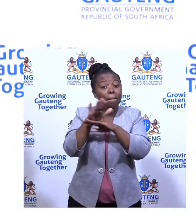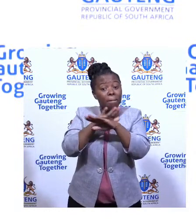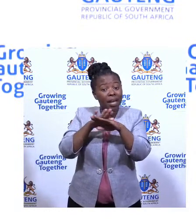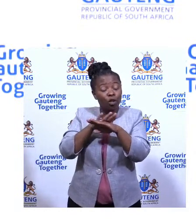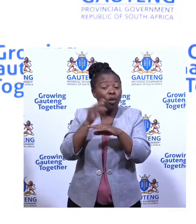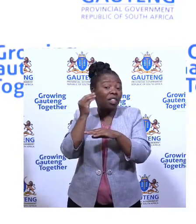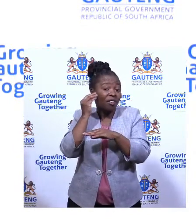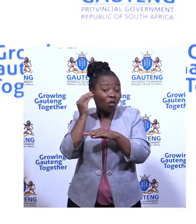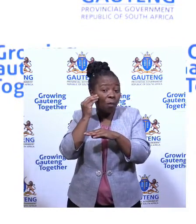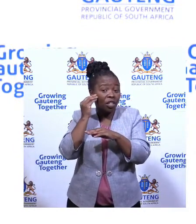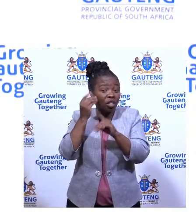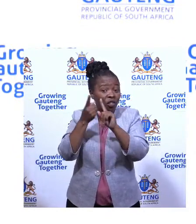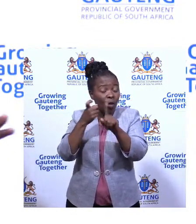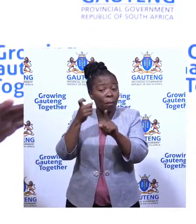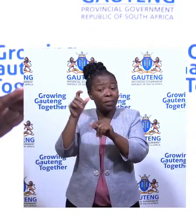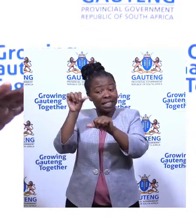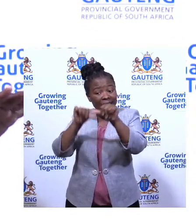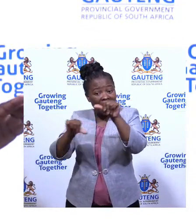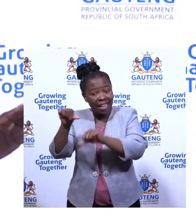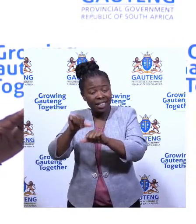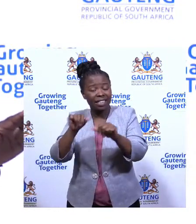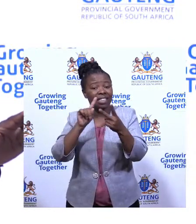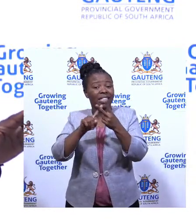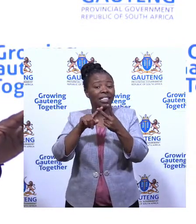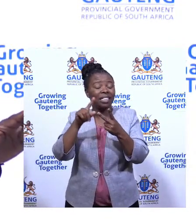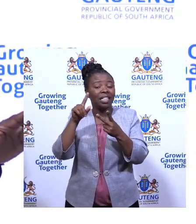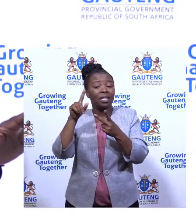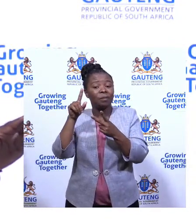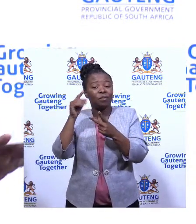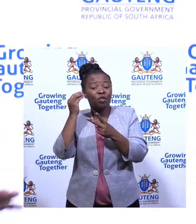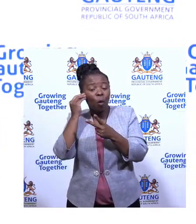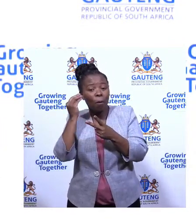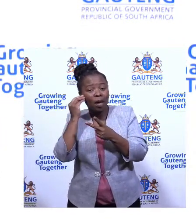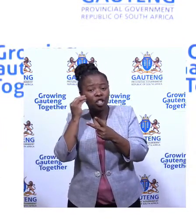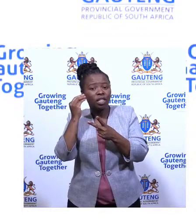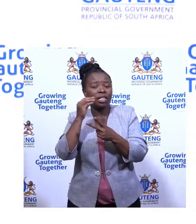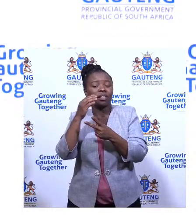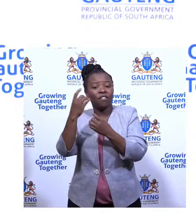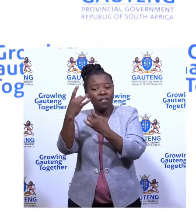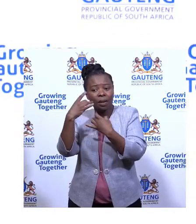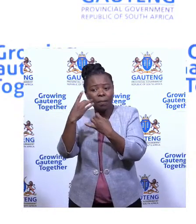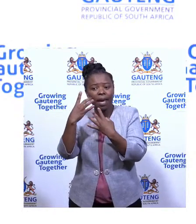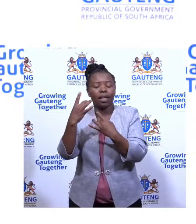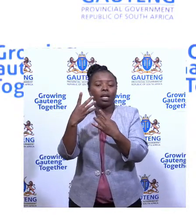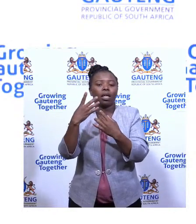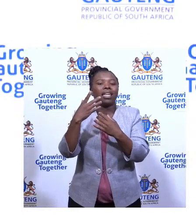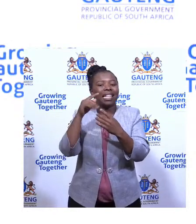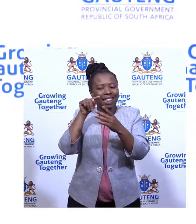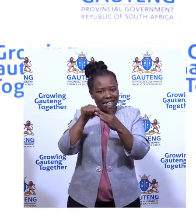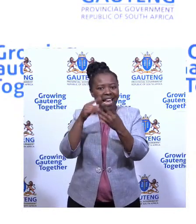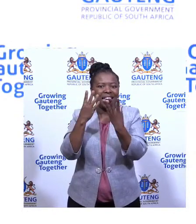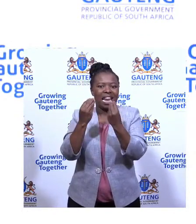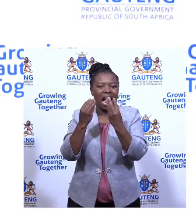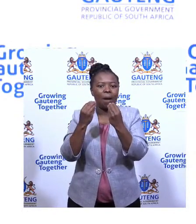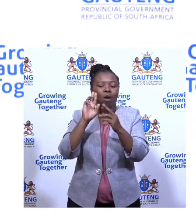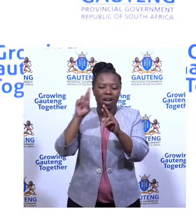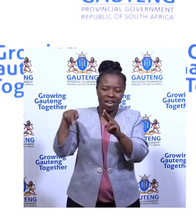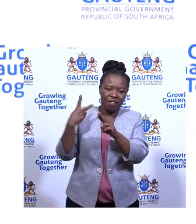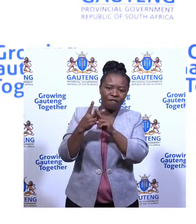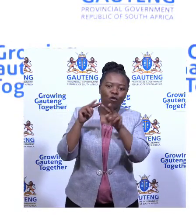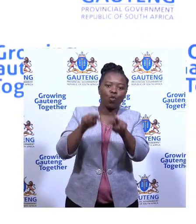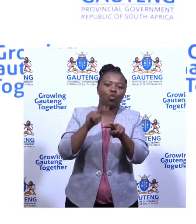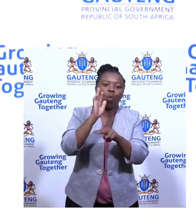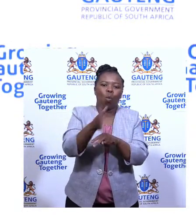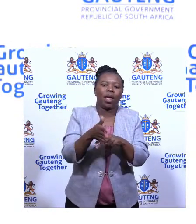on data, based on feedback from the clinicians, that number will be reviewed. That's what our